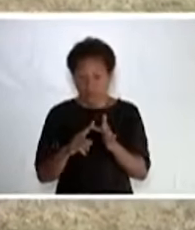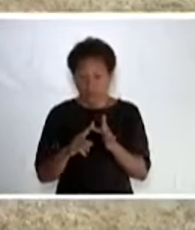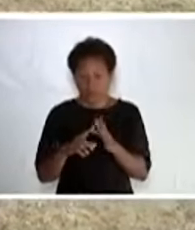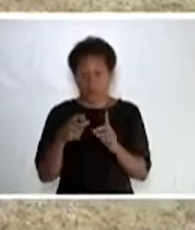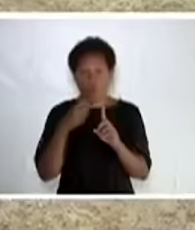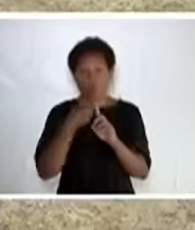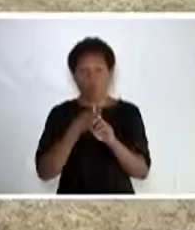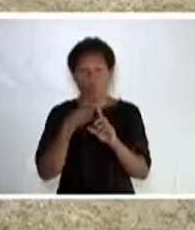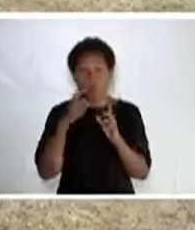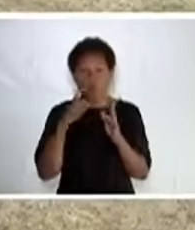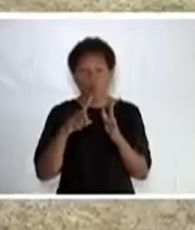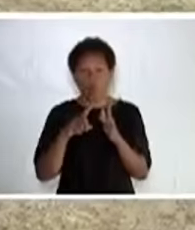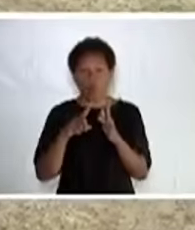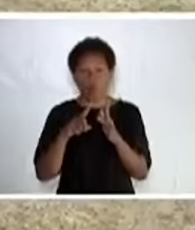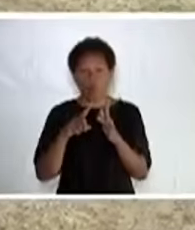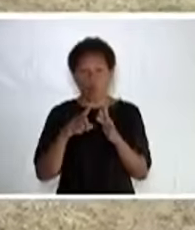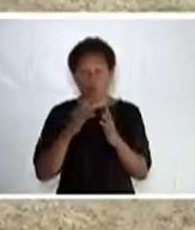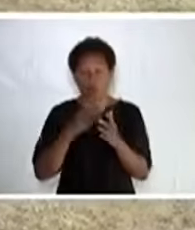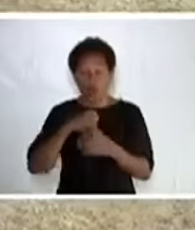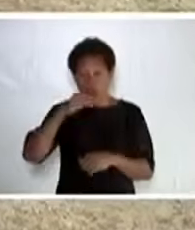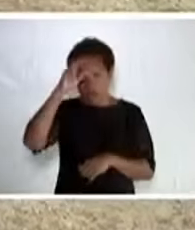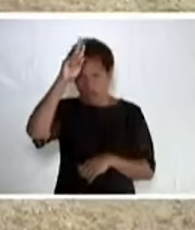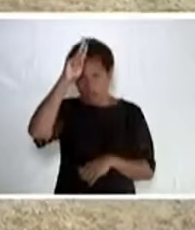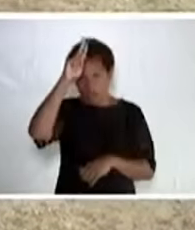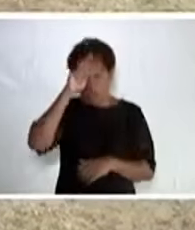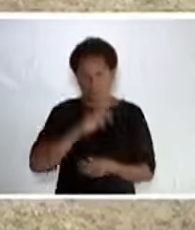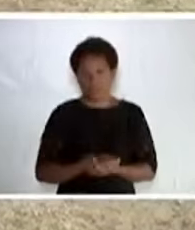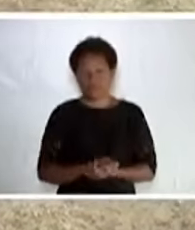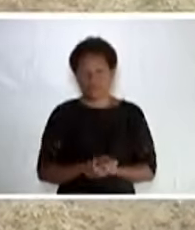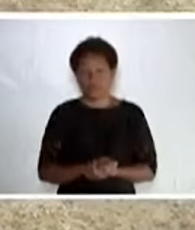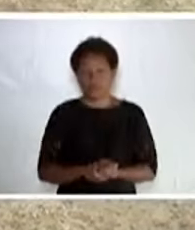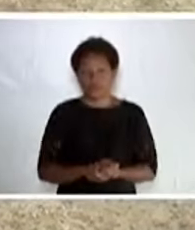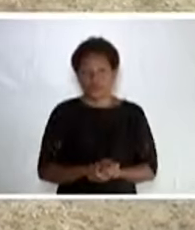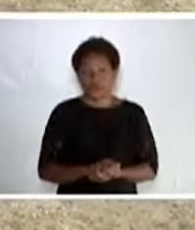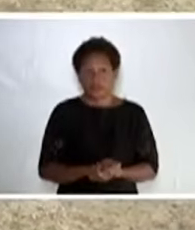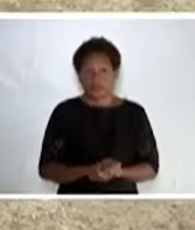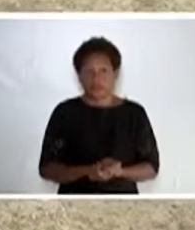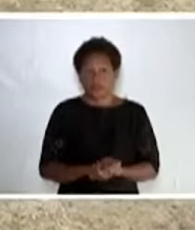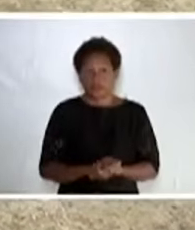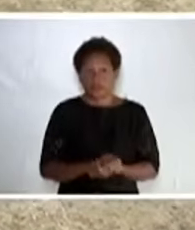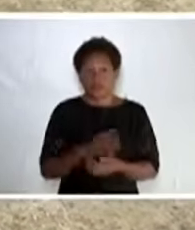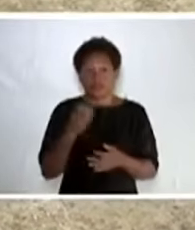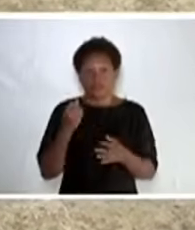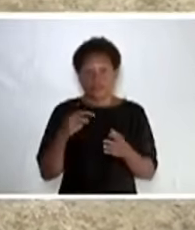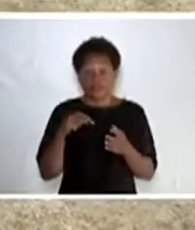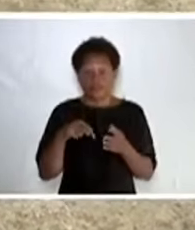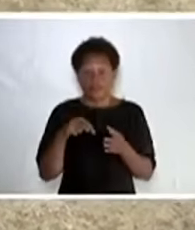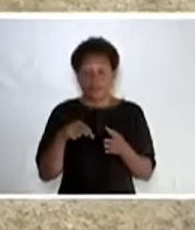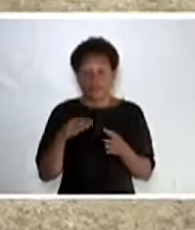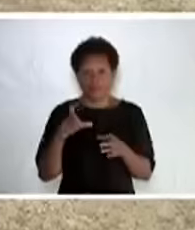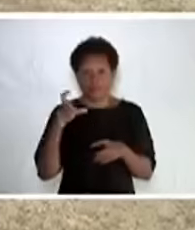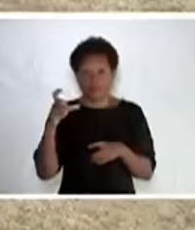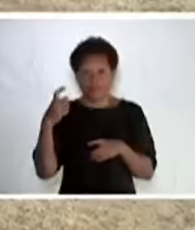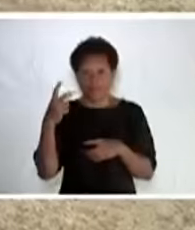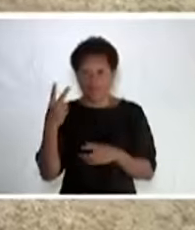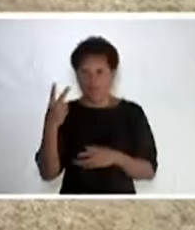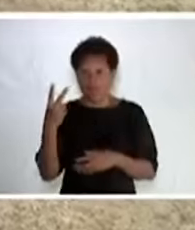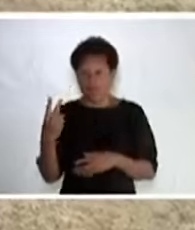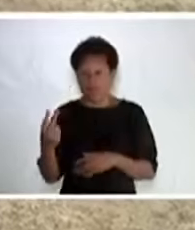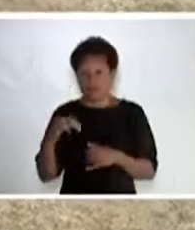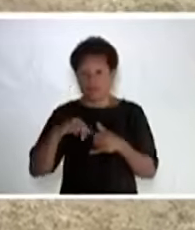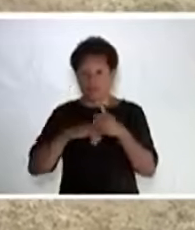Kandavu Koro in Nadeva in Kandavu. Sergeant Major of the detachment is Warrant Officer Class 2 Samuela